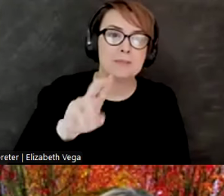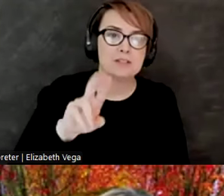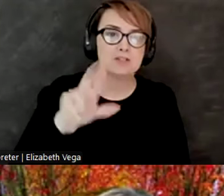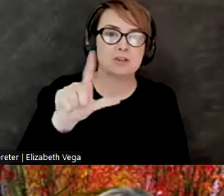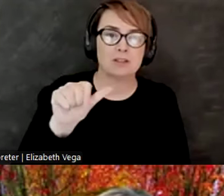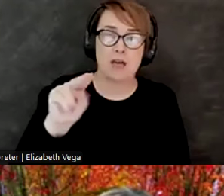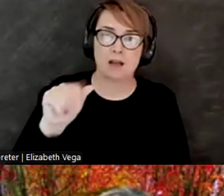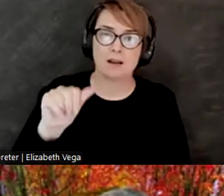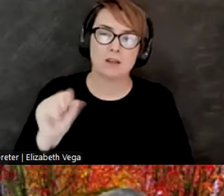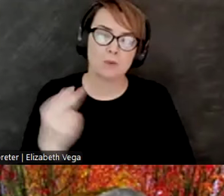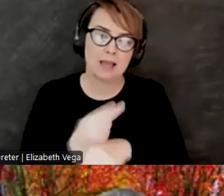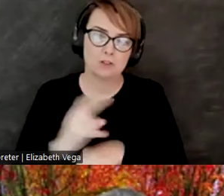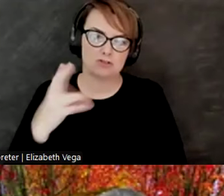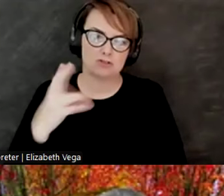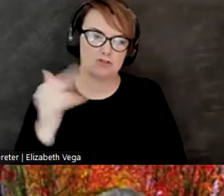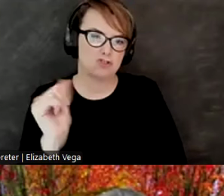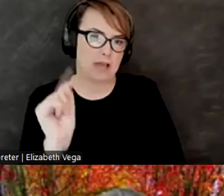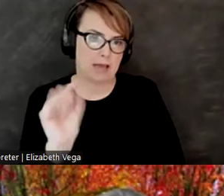call.